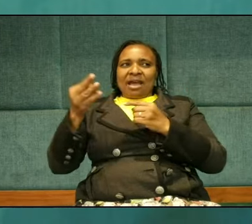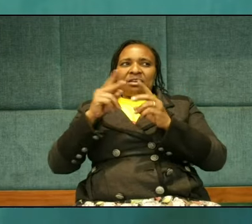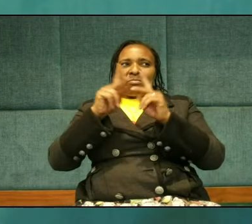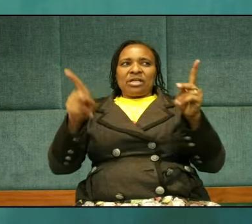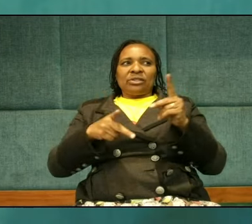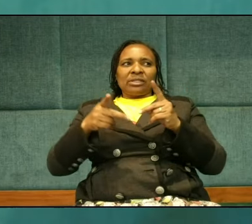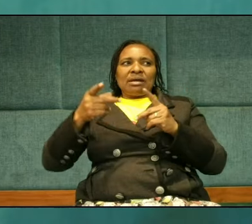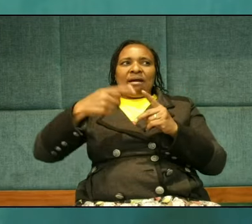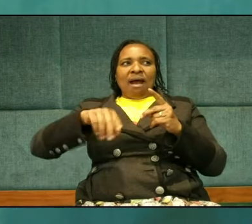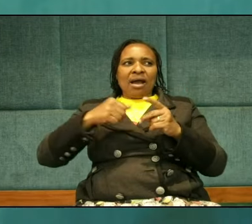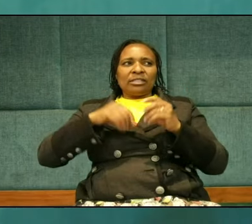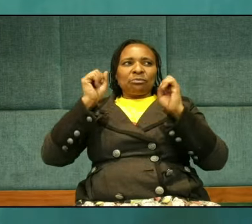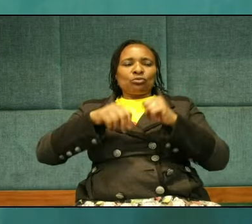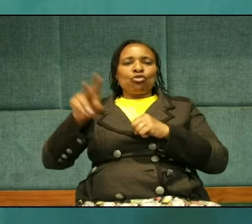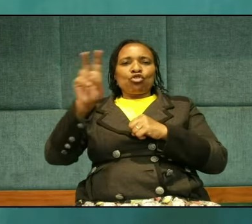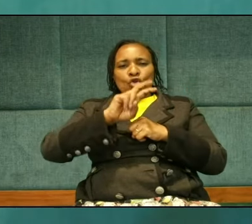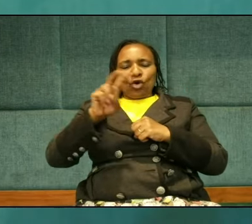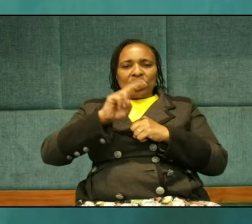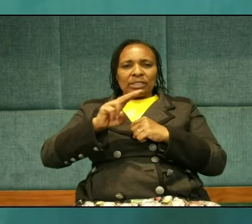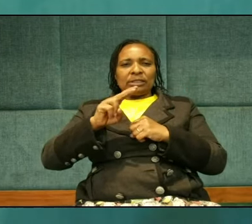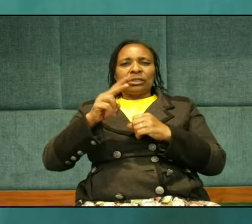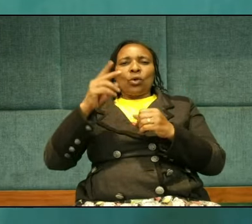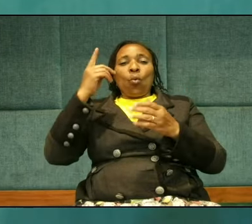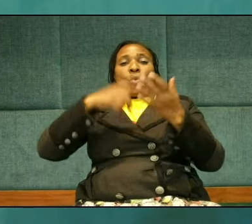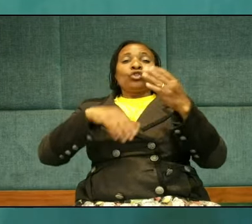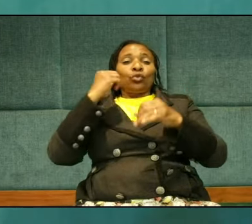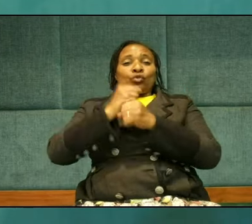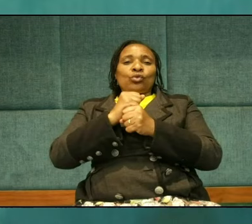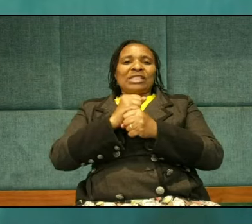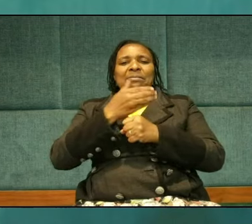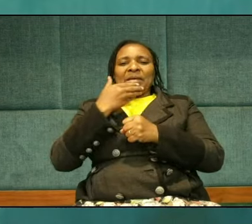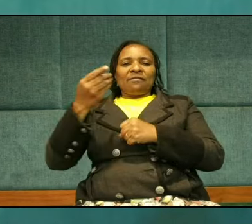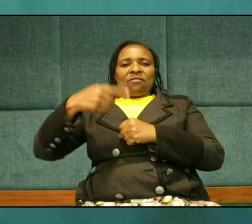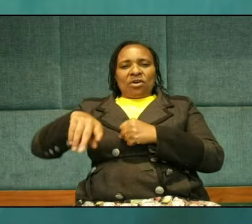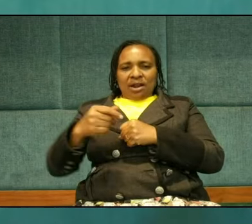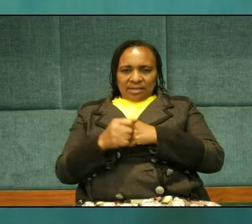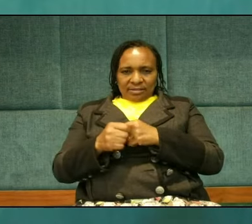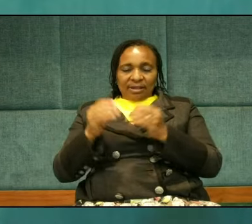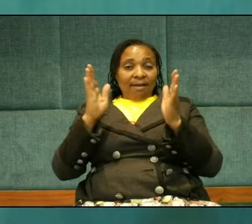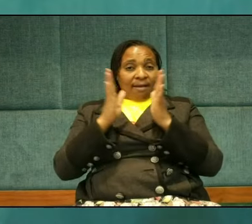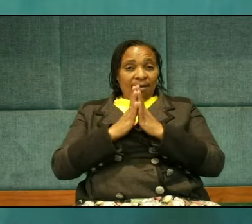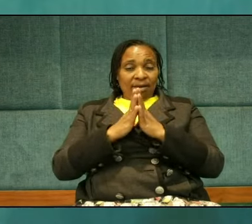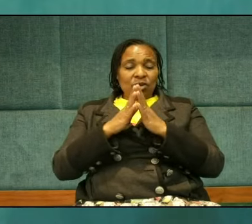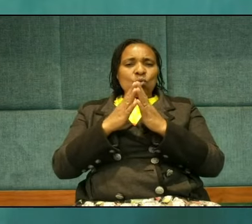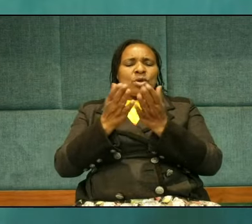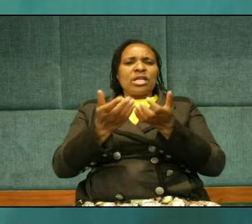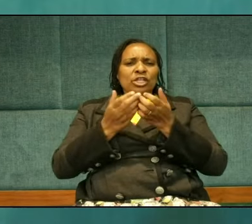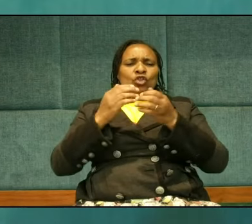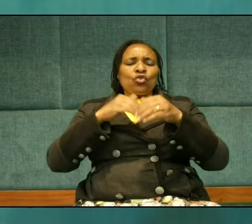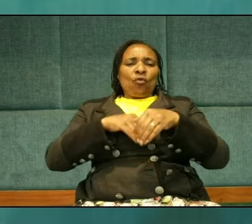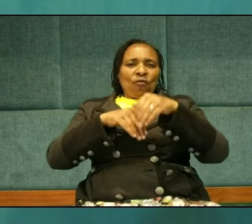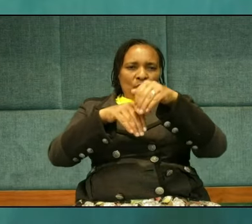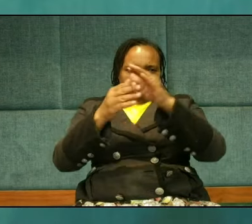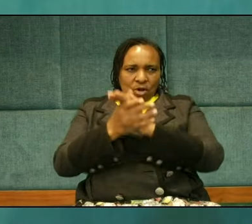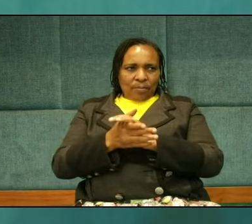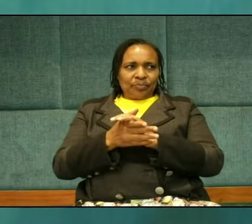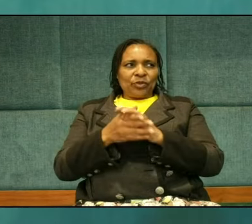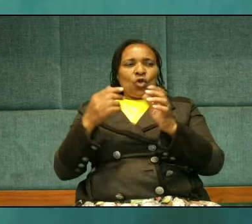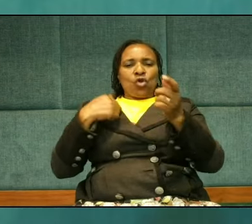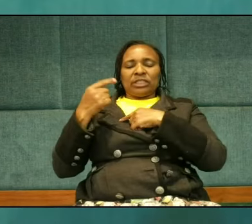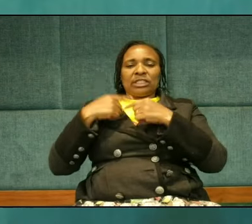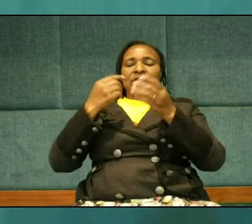we actually need to recognize that what you're actually doing is what is best for us, and we need to follow it, considering